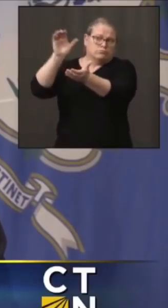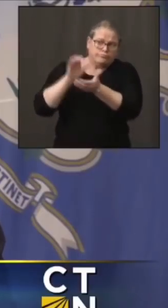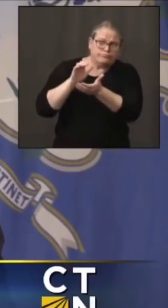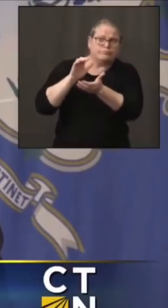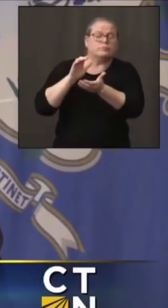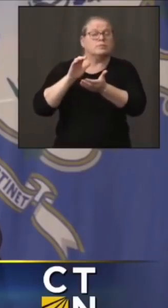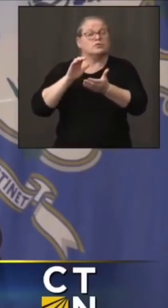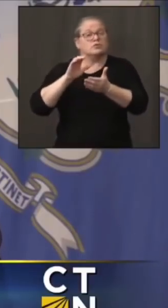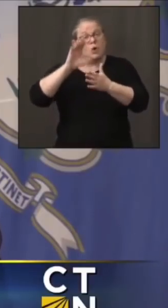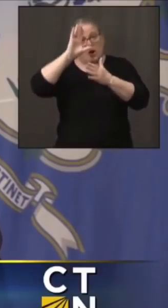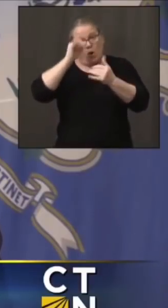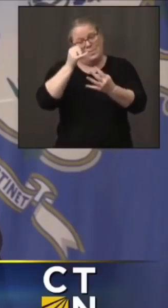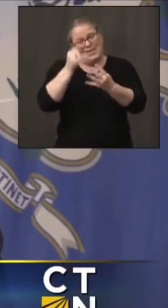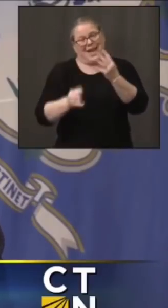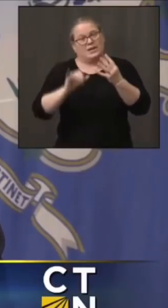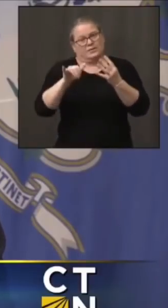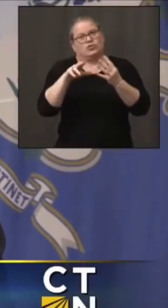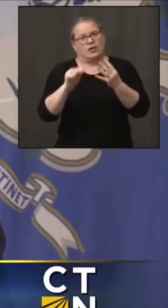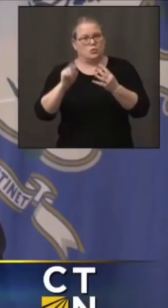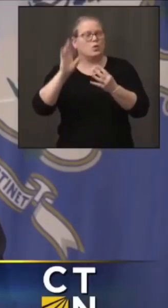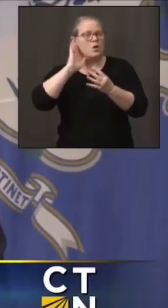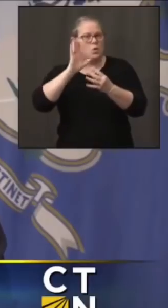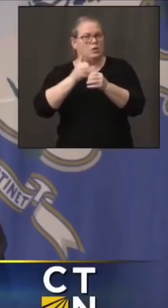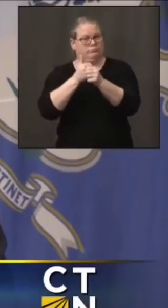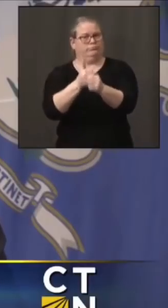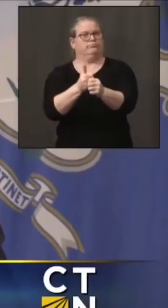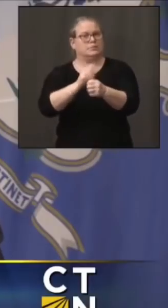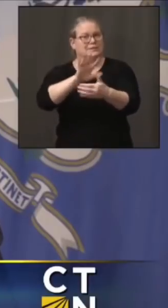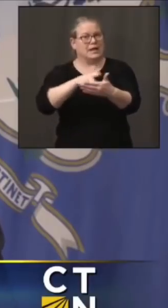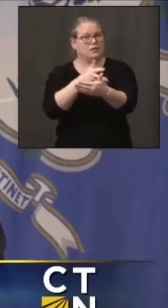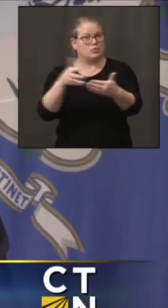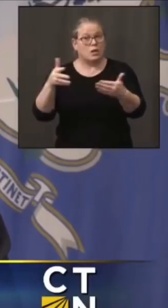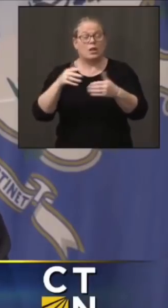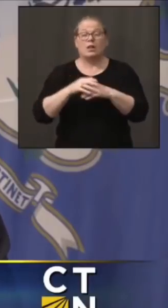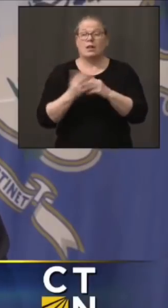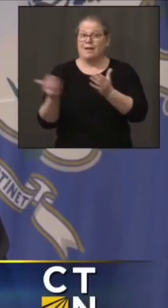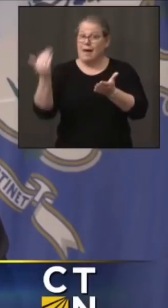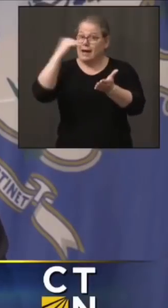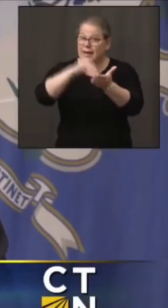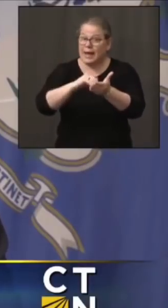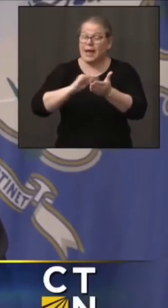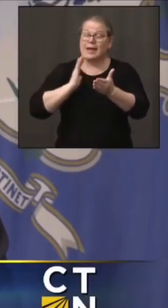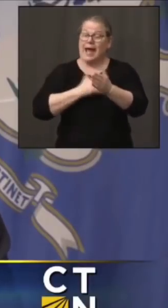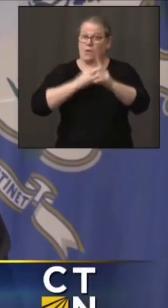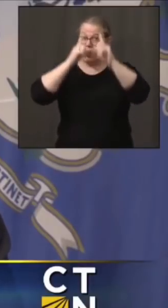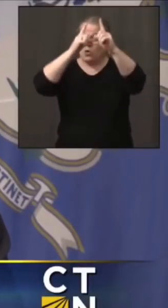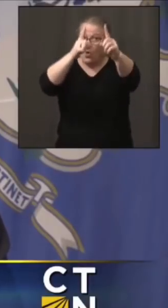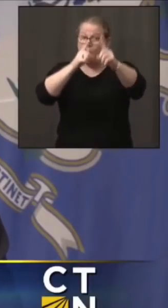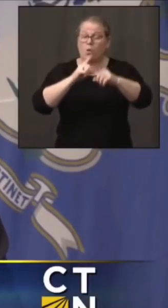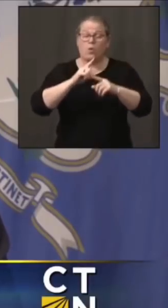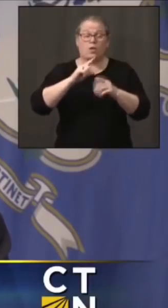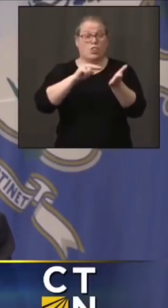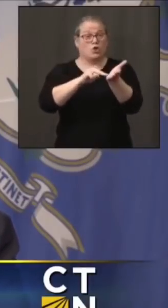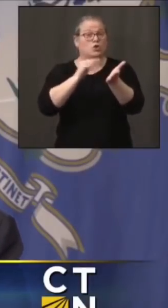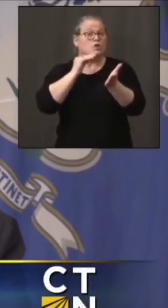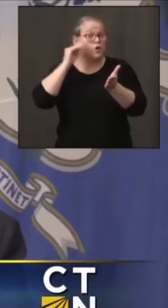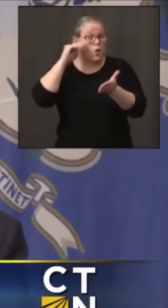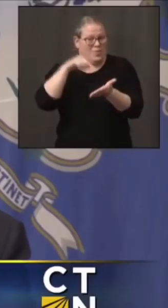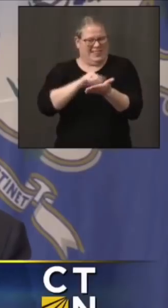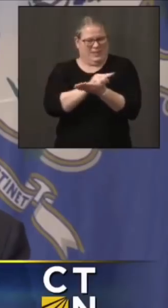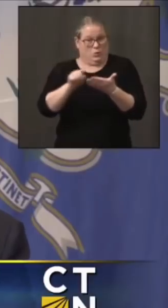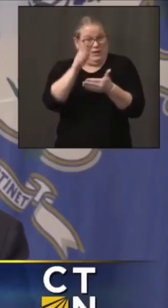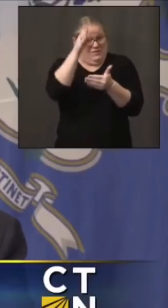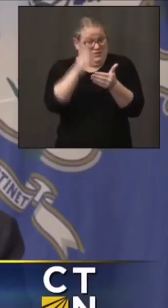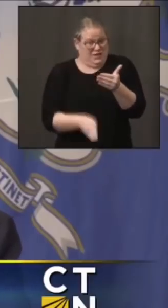that all of those first-tier folks in the healthcare and the nursing homes have their second vaccine by late January, and that's